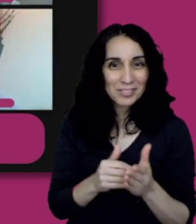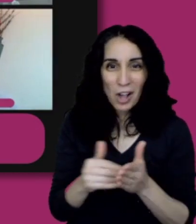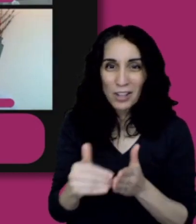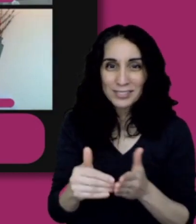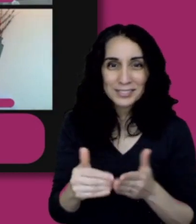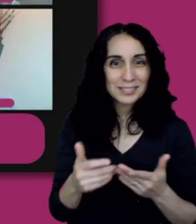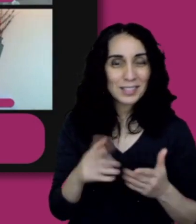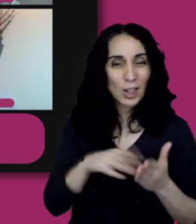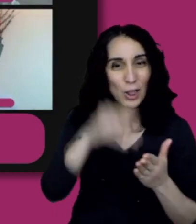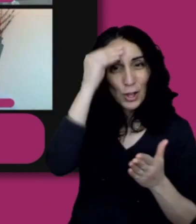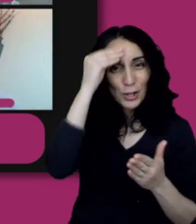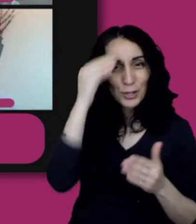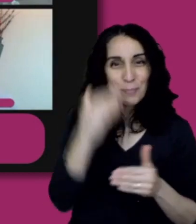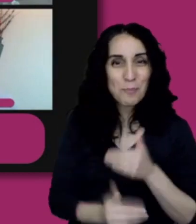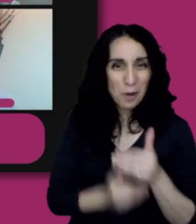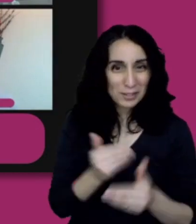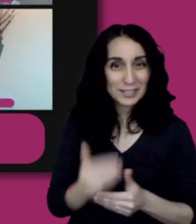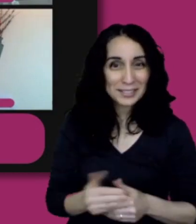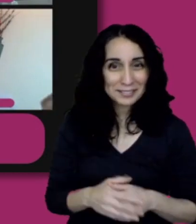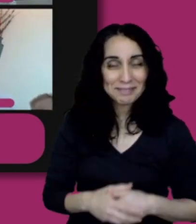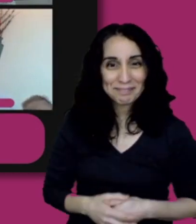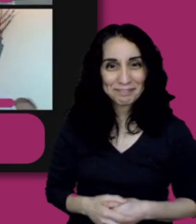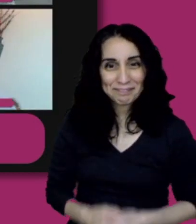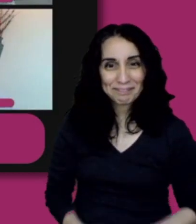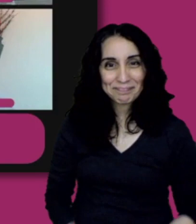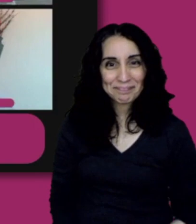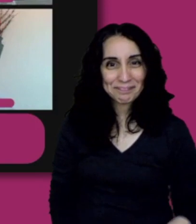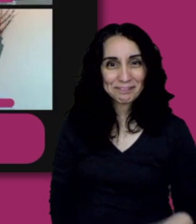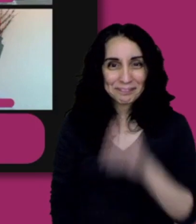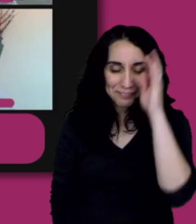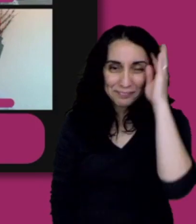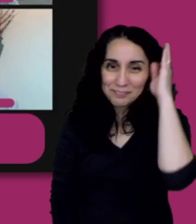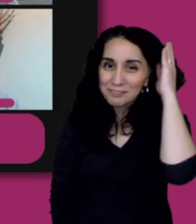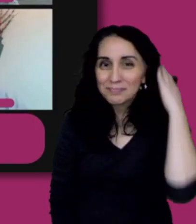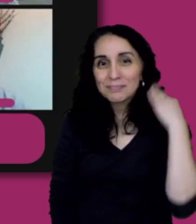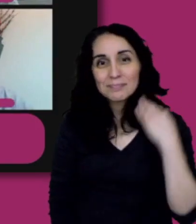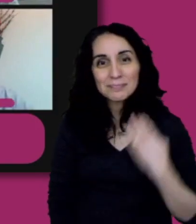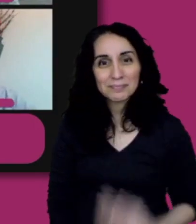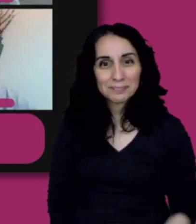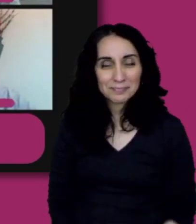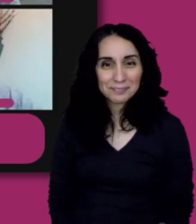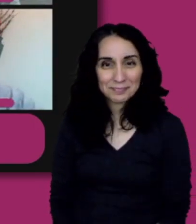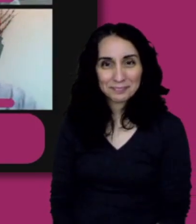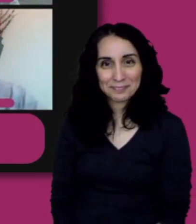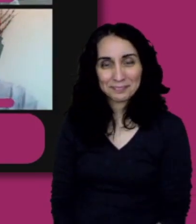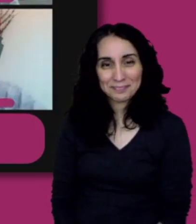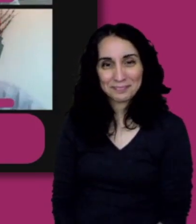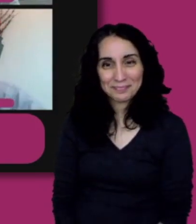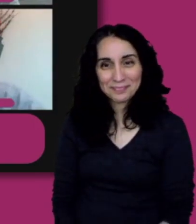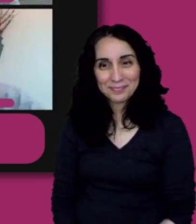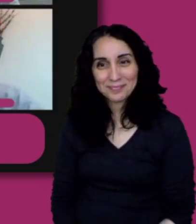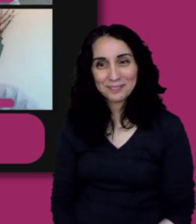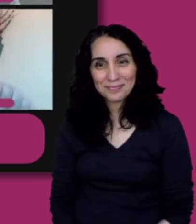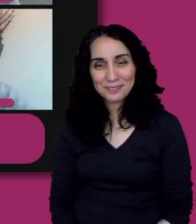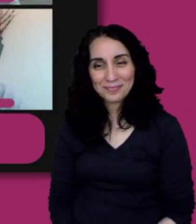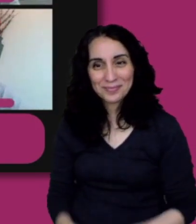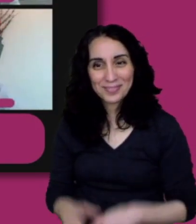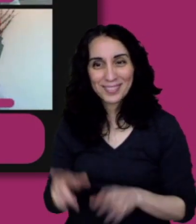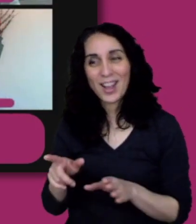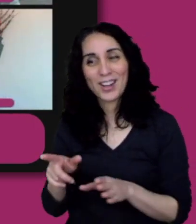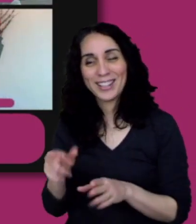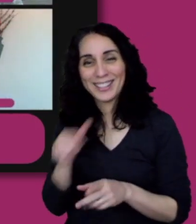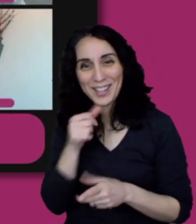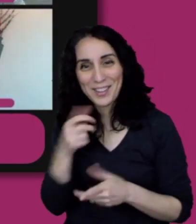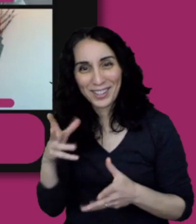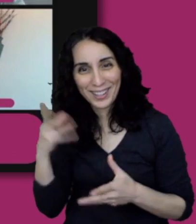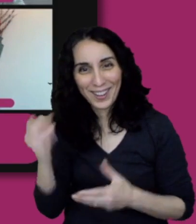constant, it's a constant learning process. So let me ask. Go ahead. No, I'd say